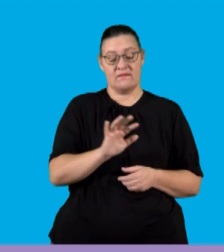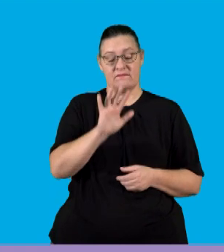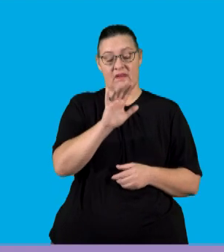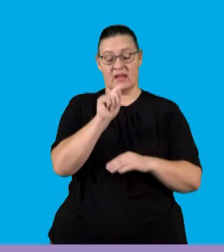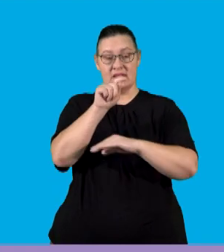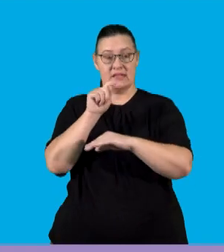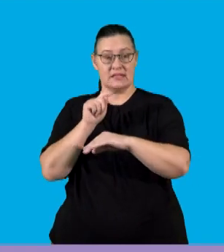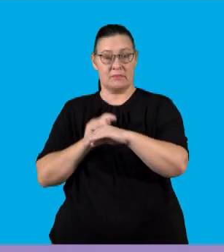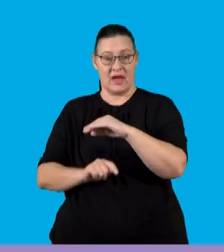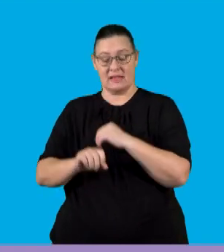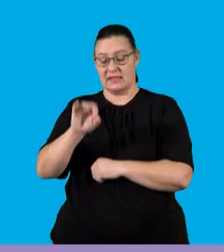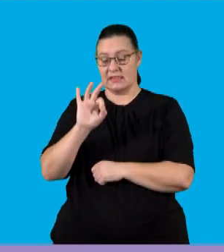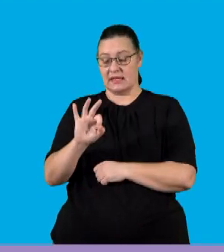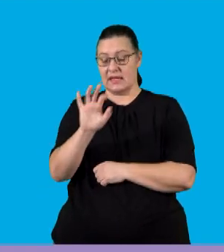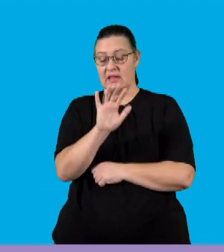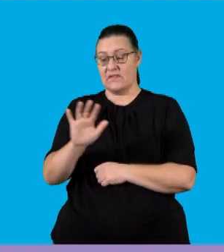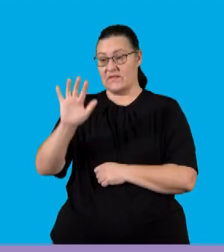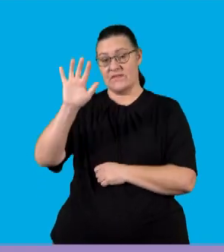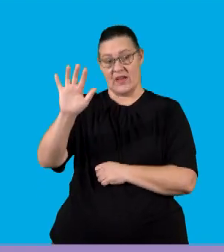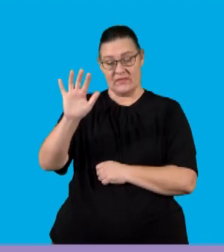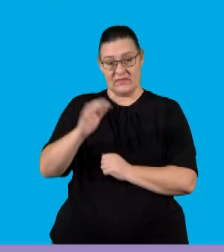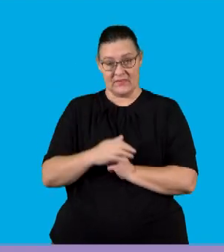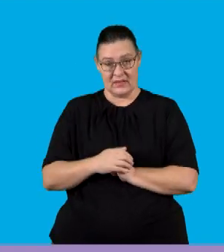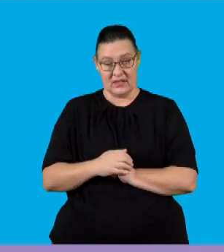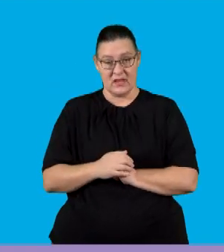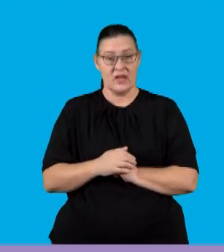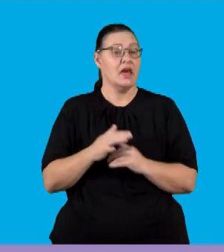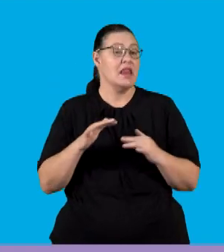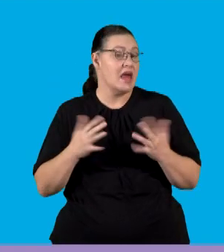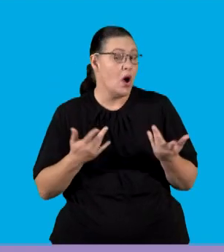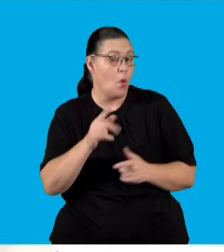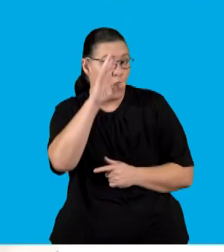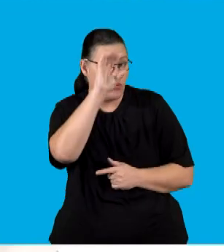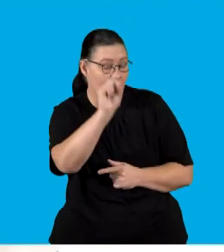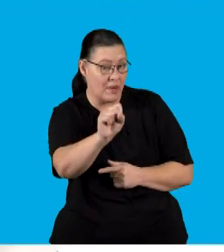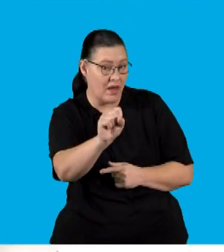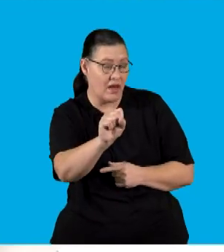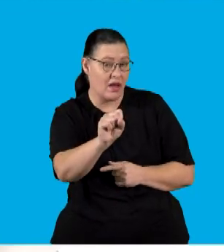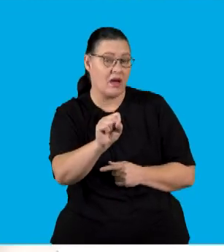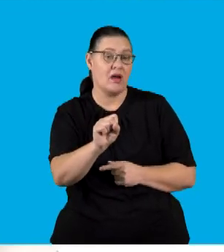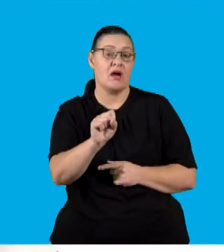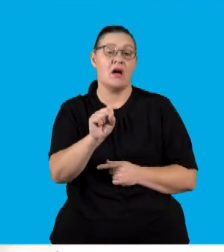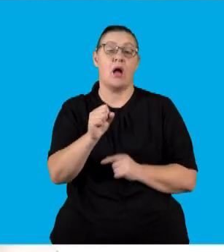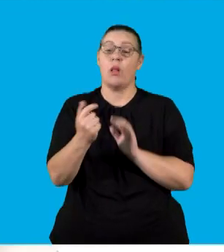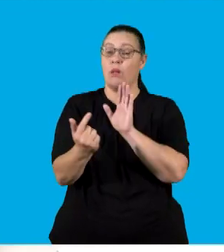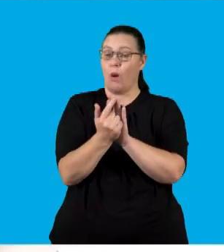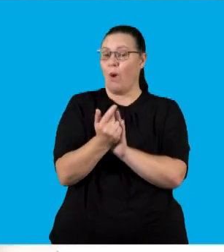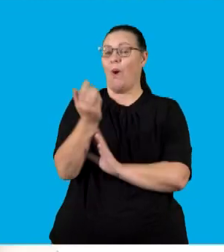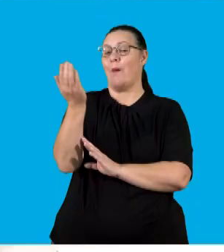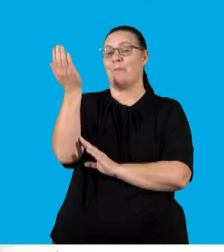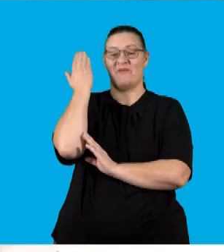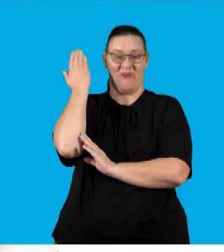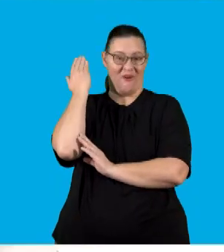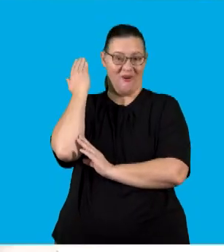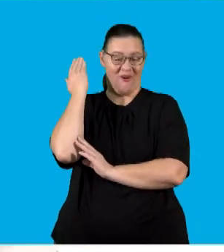5 divided by 3 exponent 5. Now we have to remember those exponent laws that we've